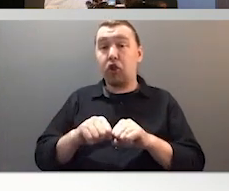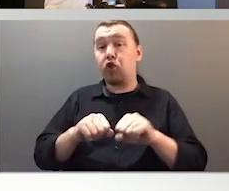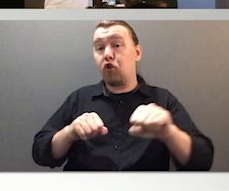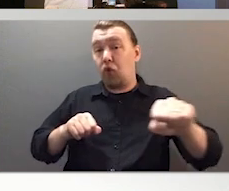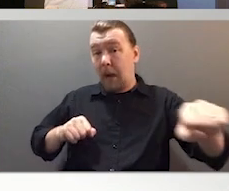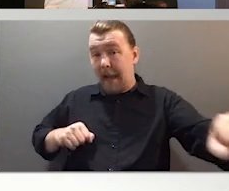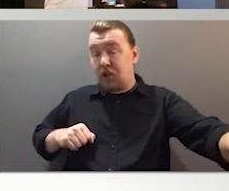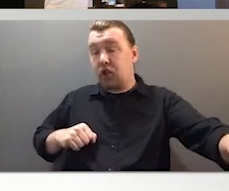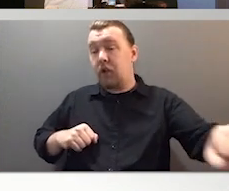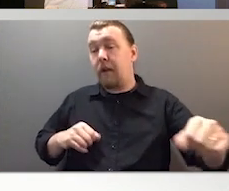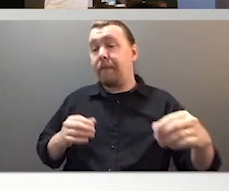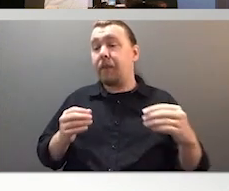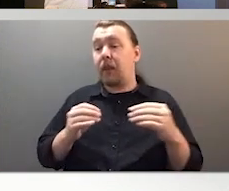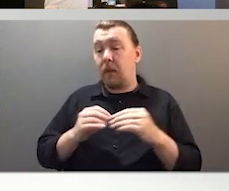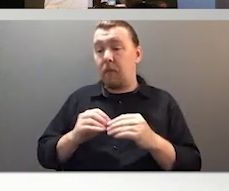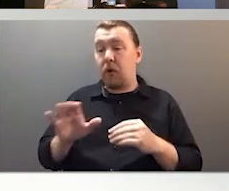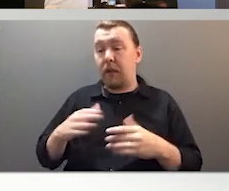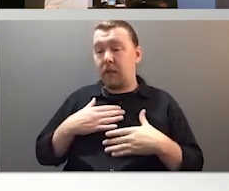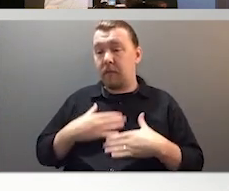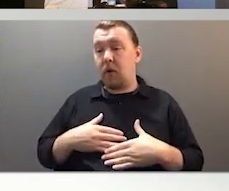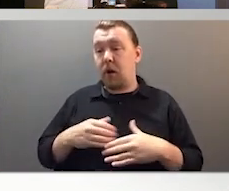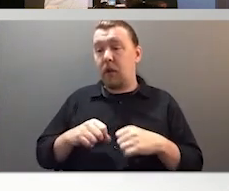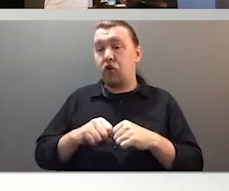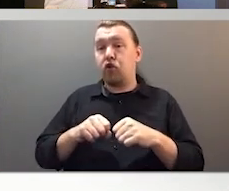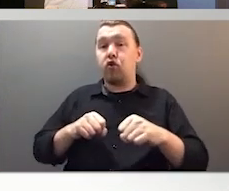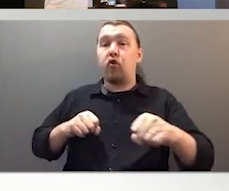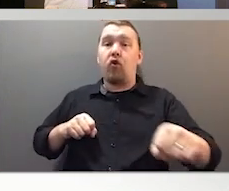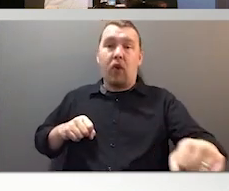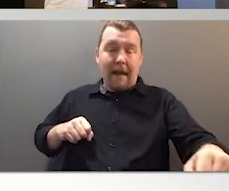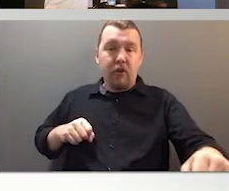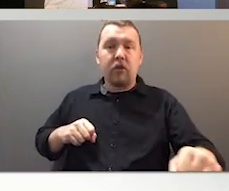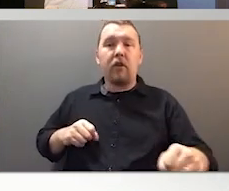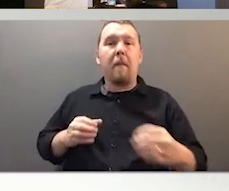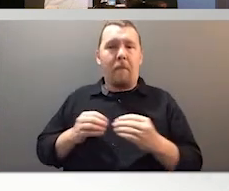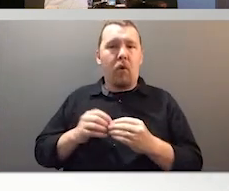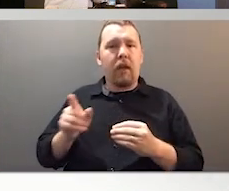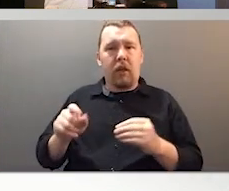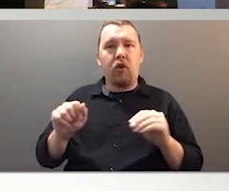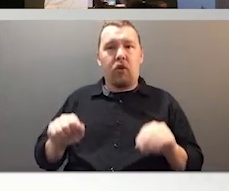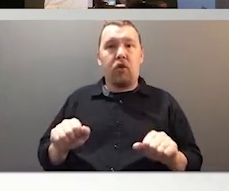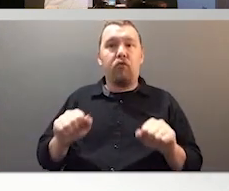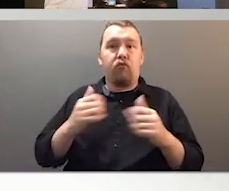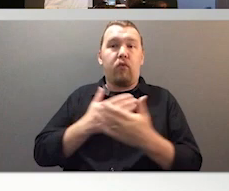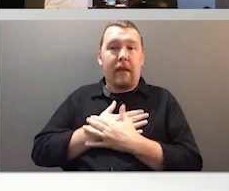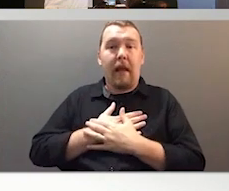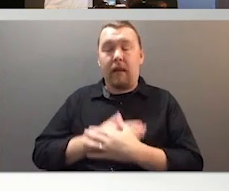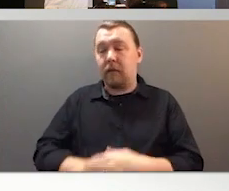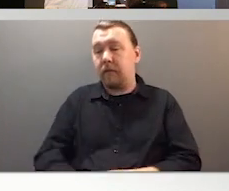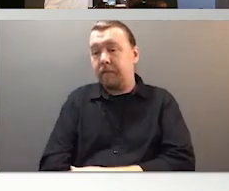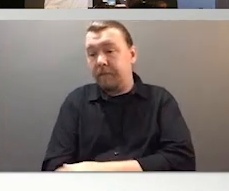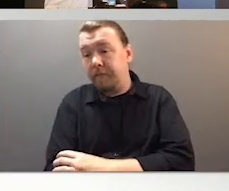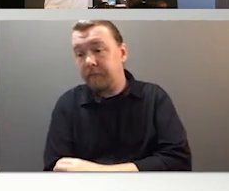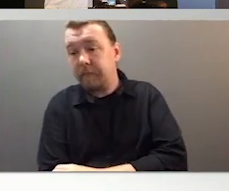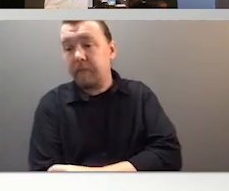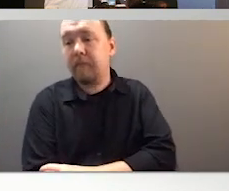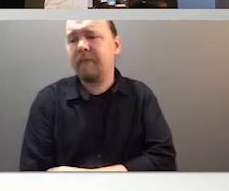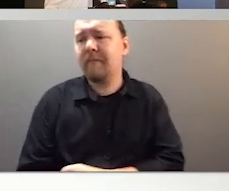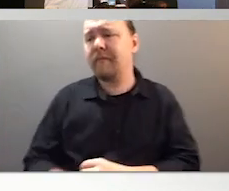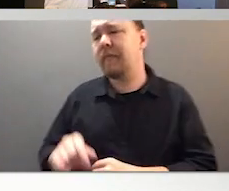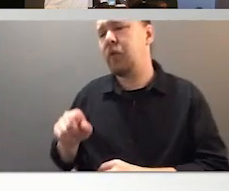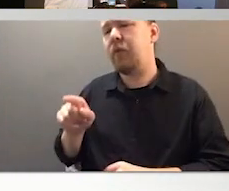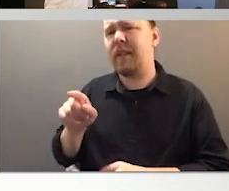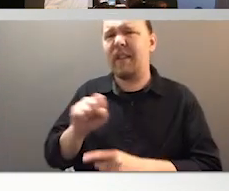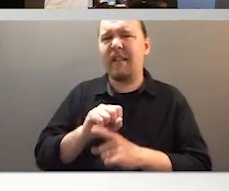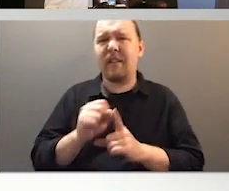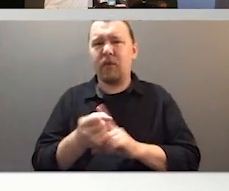more his body just came to relax. So in this case, it's a little bit different, right? So